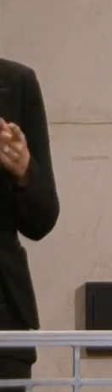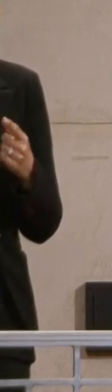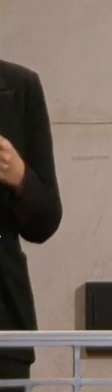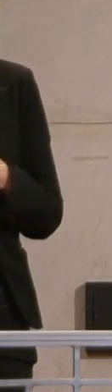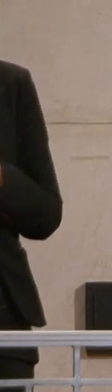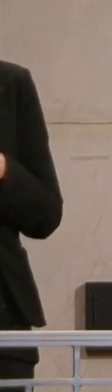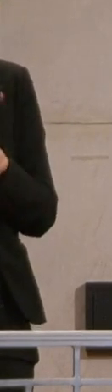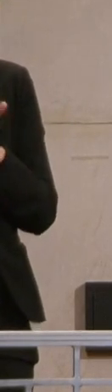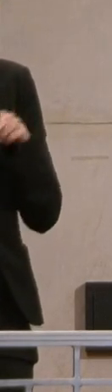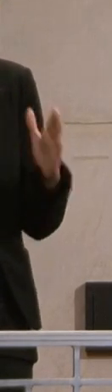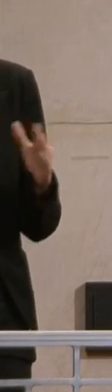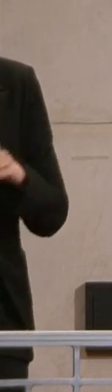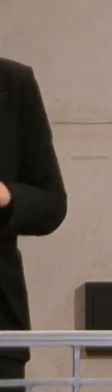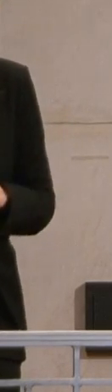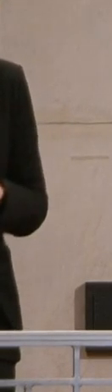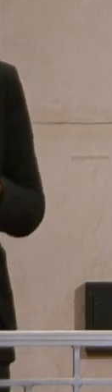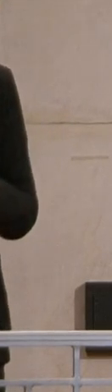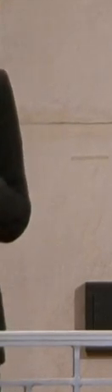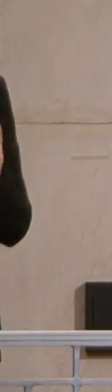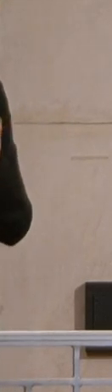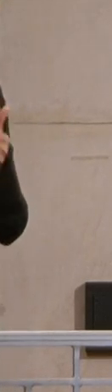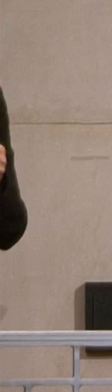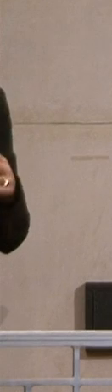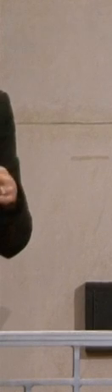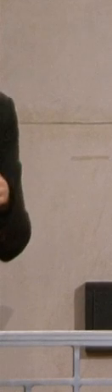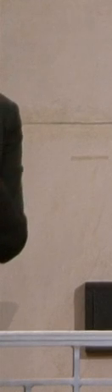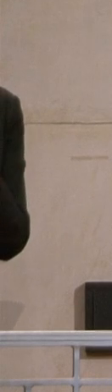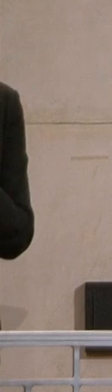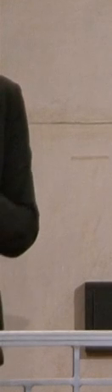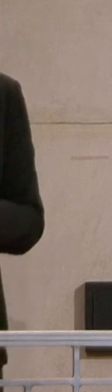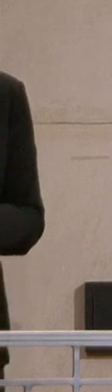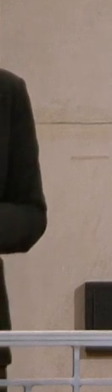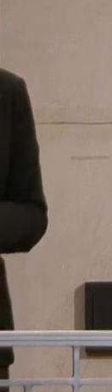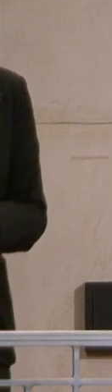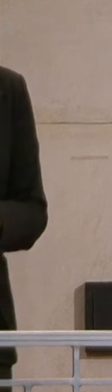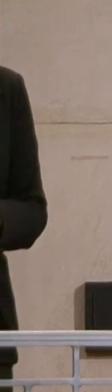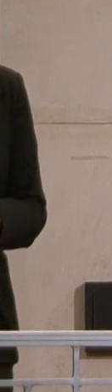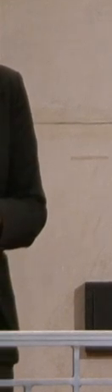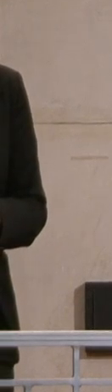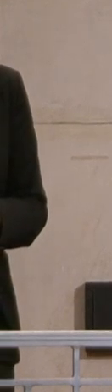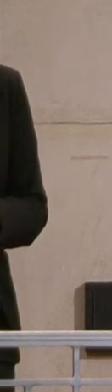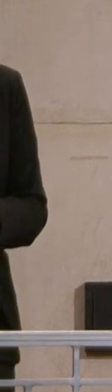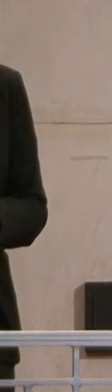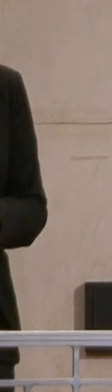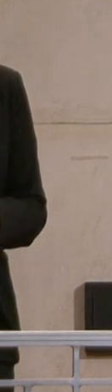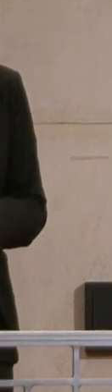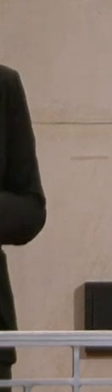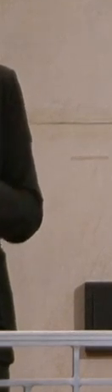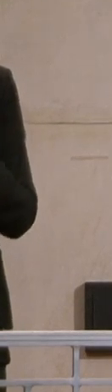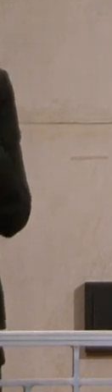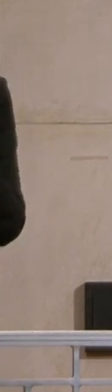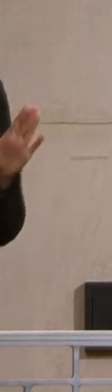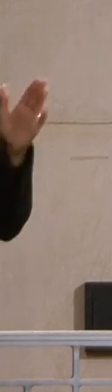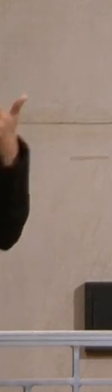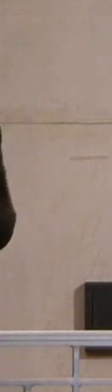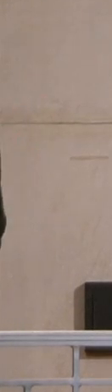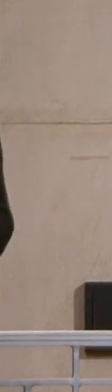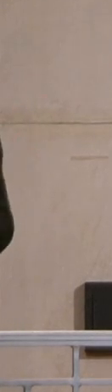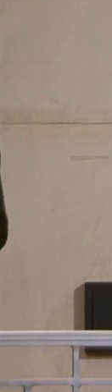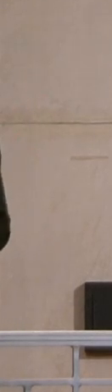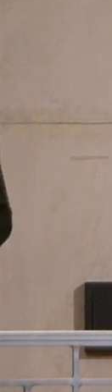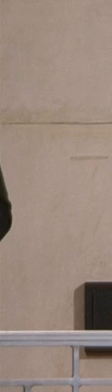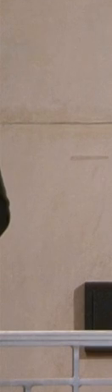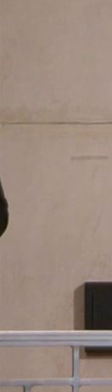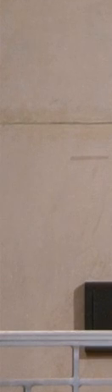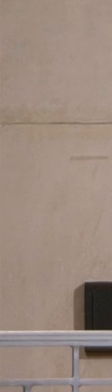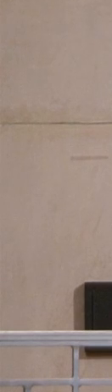employees. This award is named in honor of Jim Douglas, who was an openly gay, HIV-positive employee of the Department of Justice